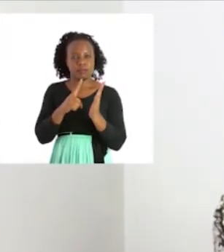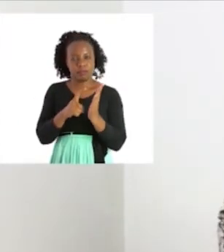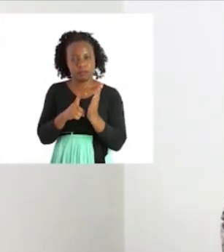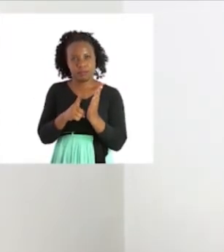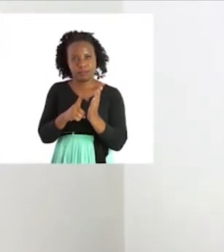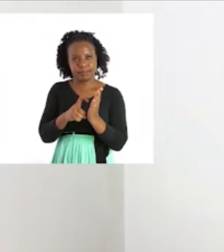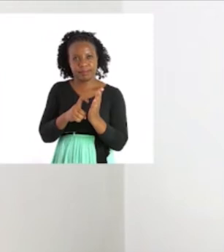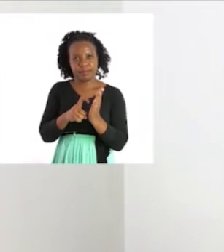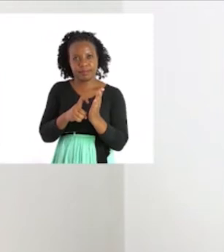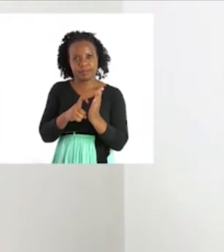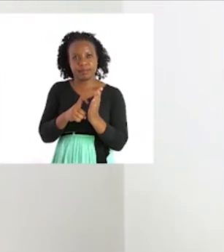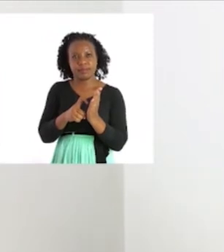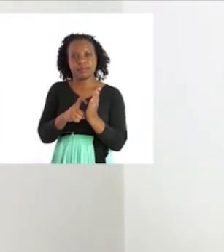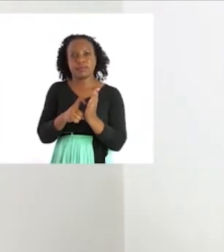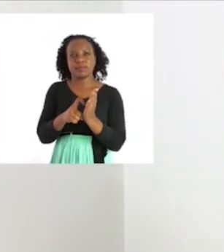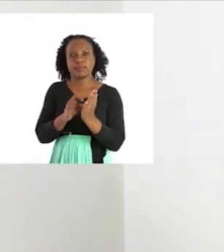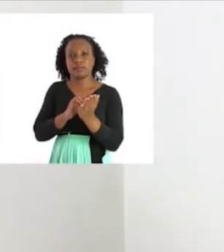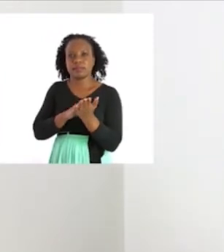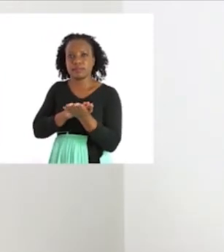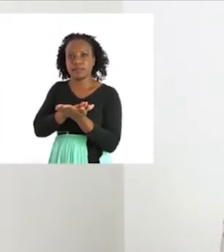sanitize our hands,